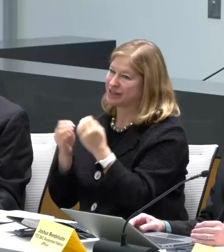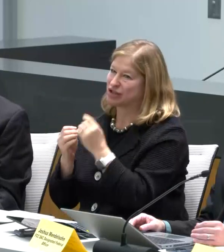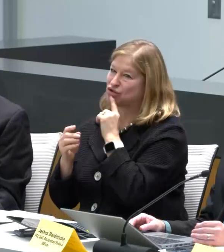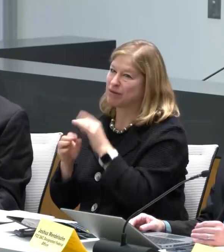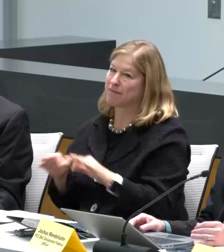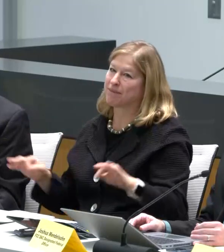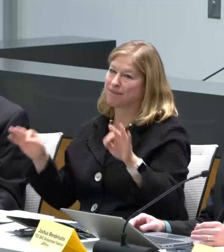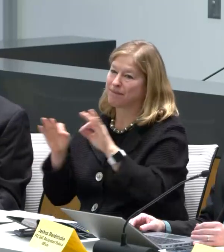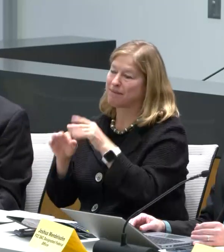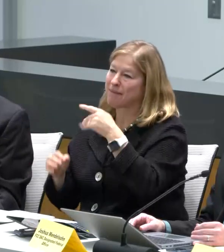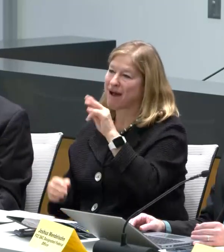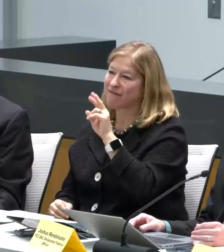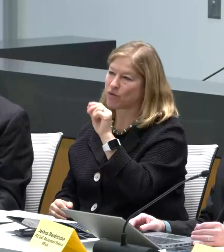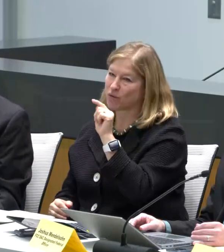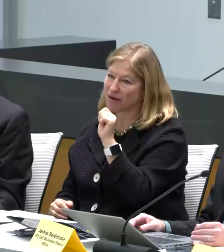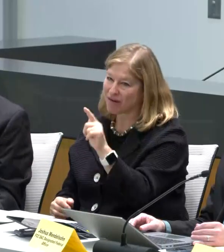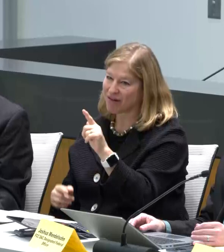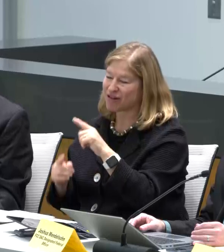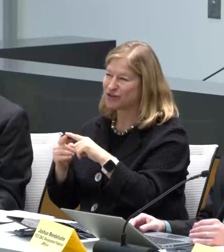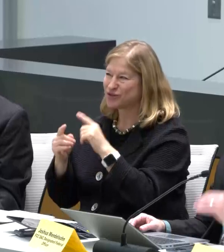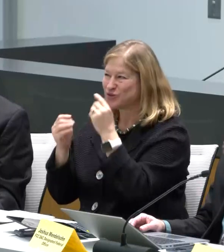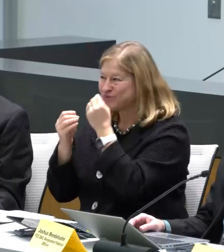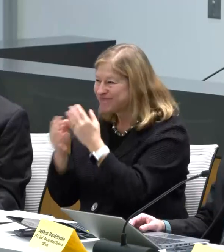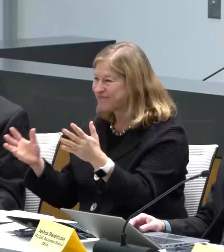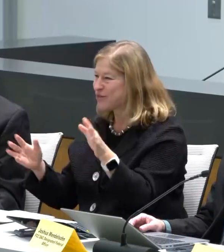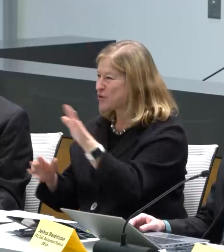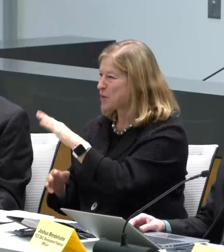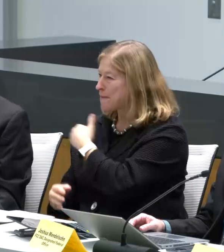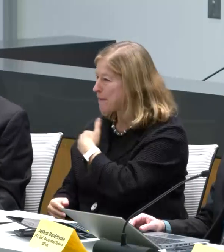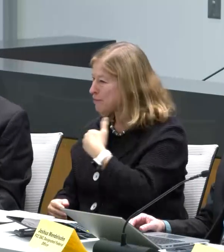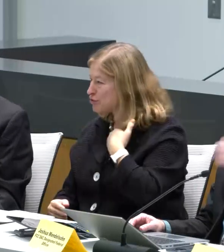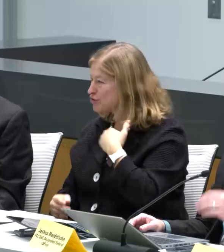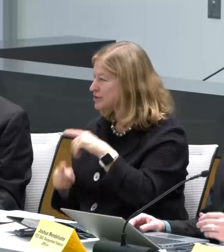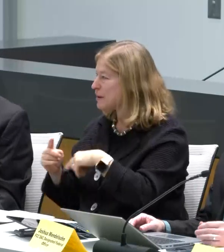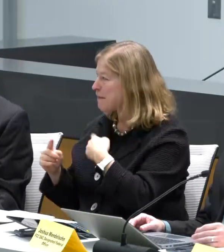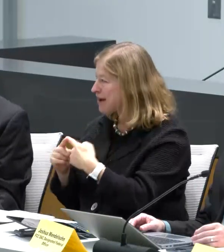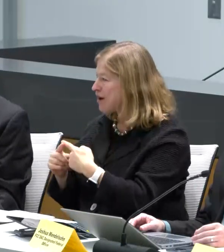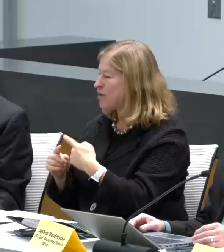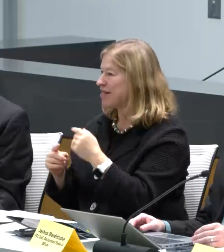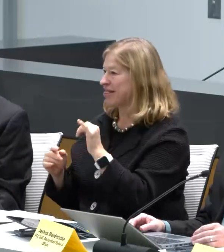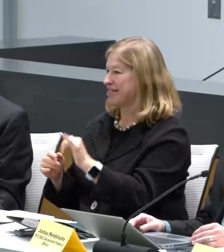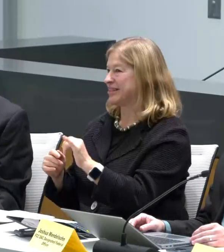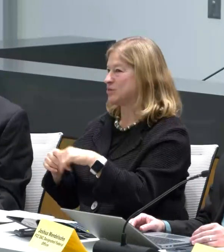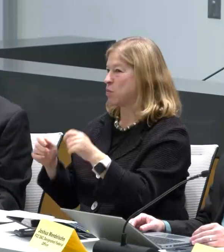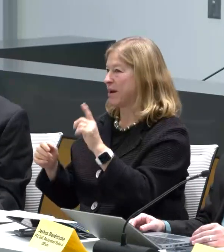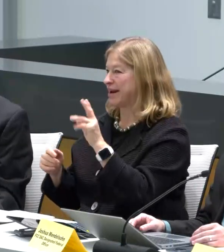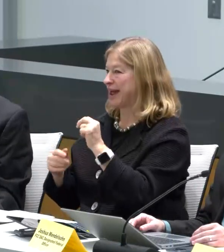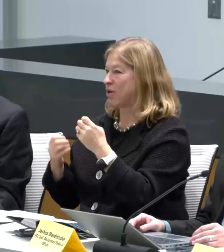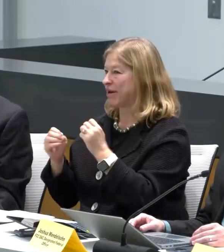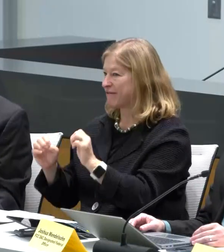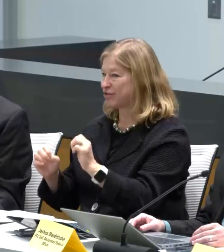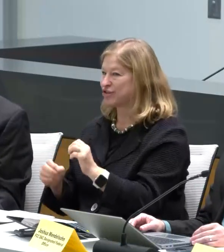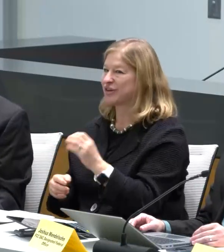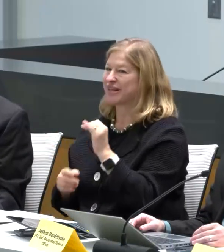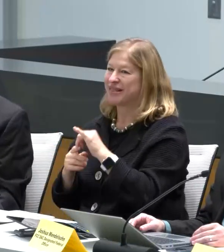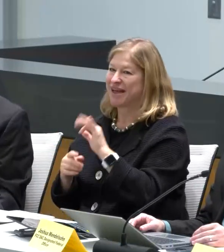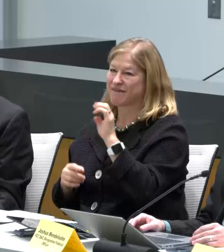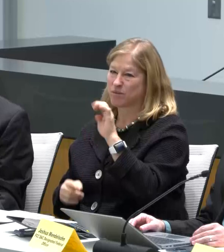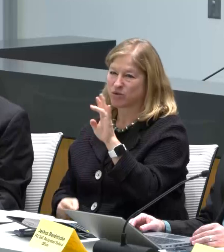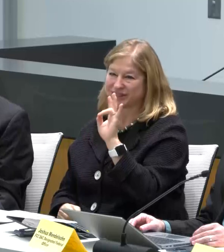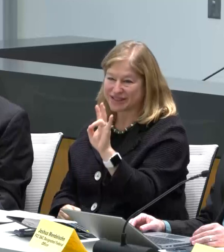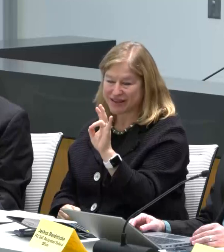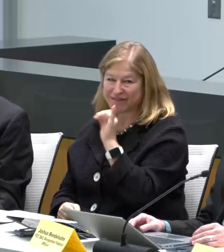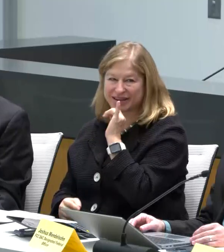processes. Ensuring that everyone knows your organizations are pivotal in disseminating information and awareness to your